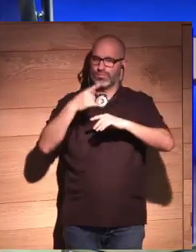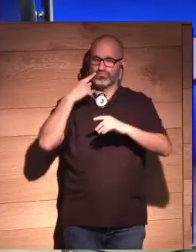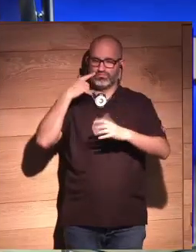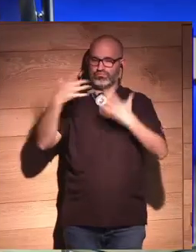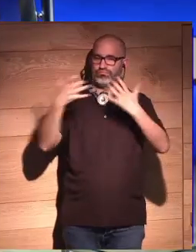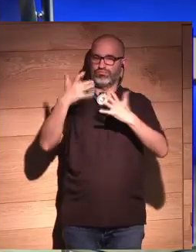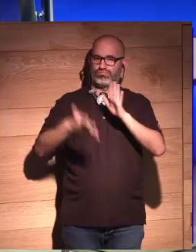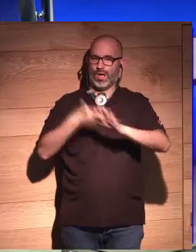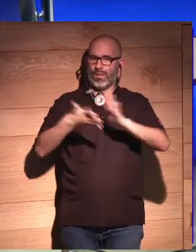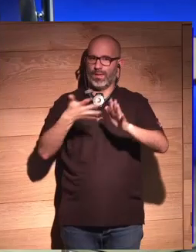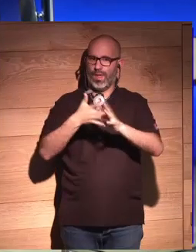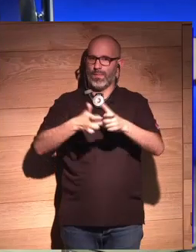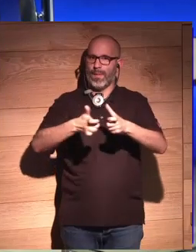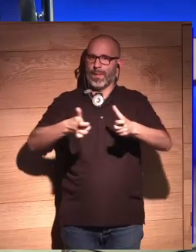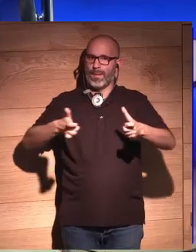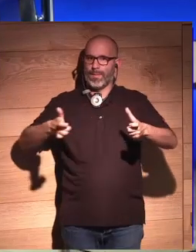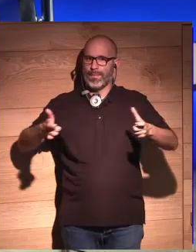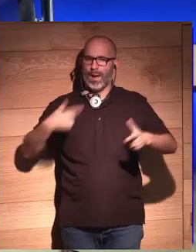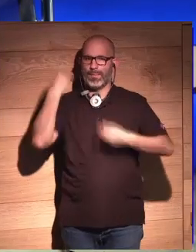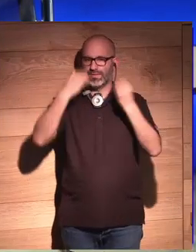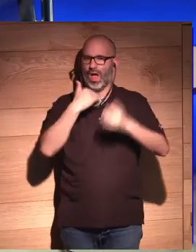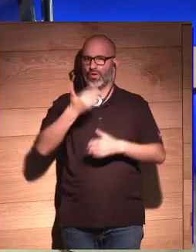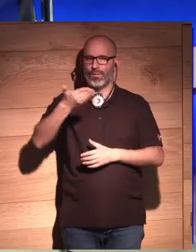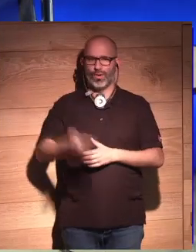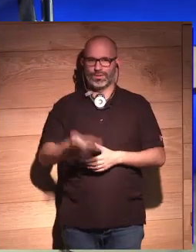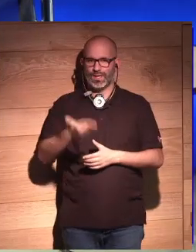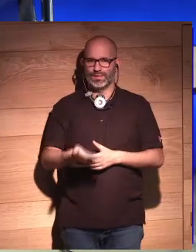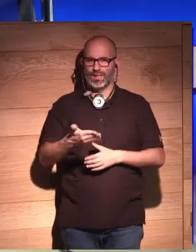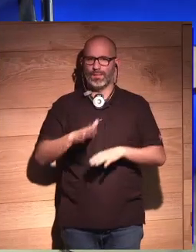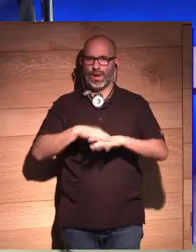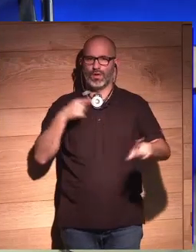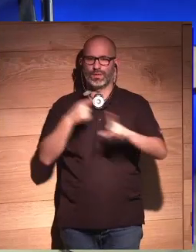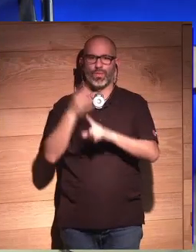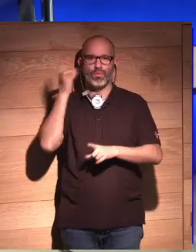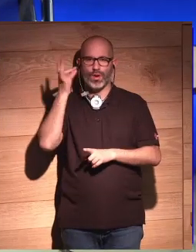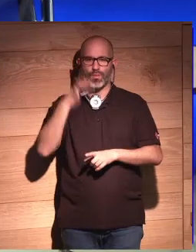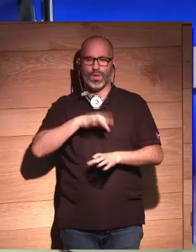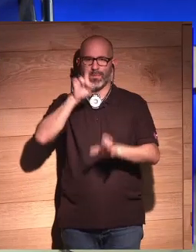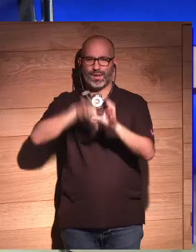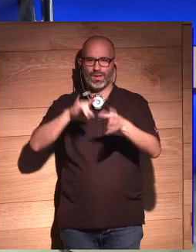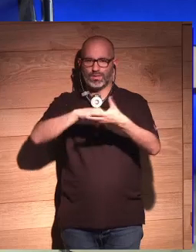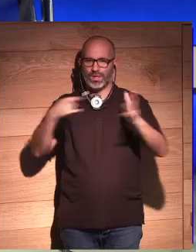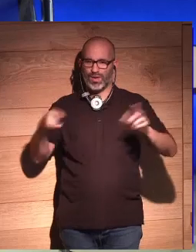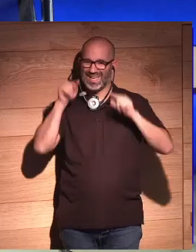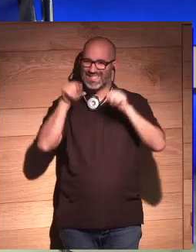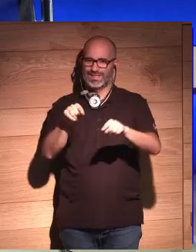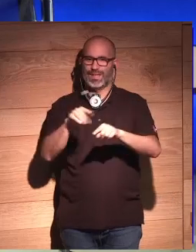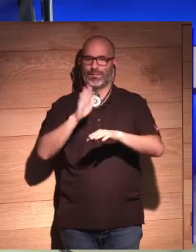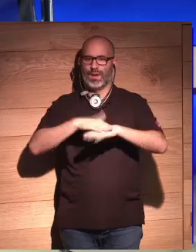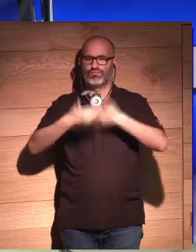it's growing, and I think it's very important that women get involved with these technologies because the rapid